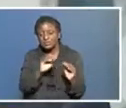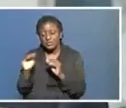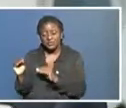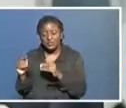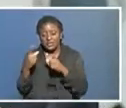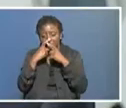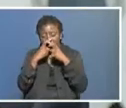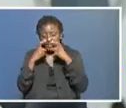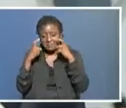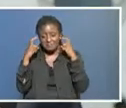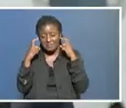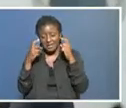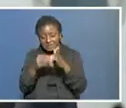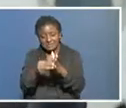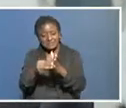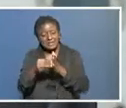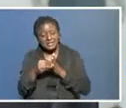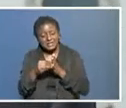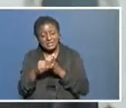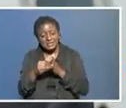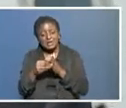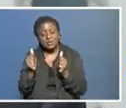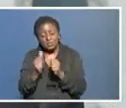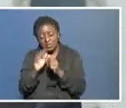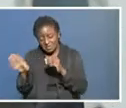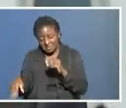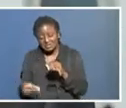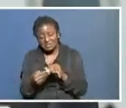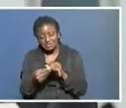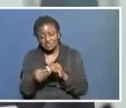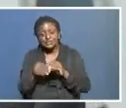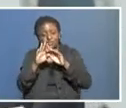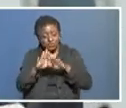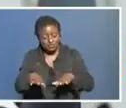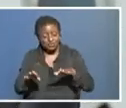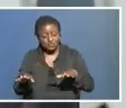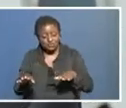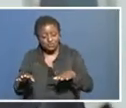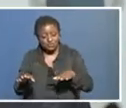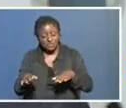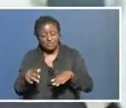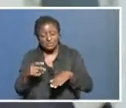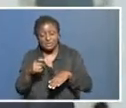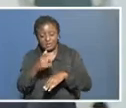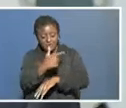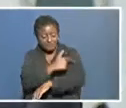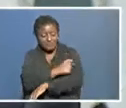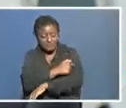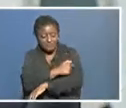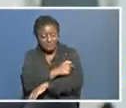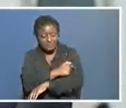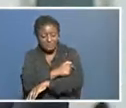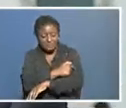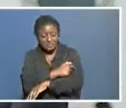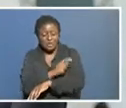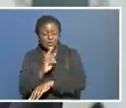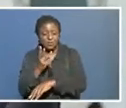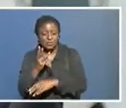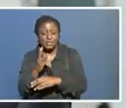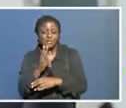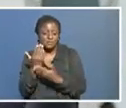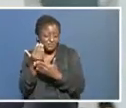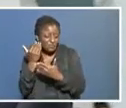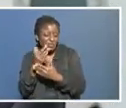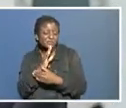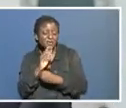mandate. With the addition of the pediatric population, we used to speak about a percentage of about 53%, but